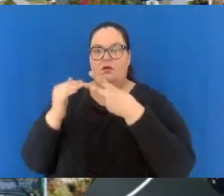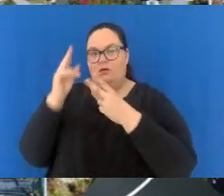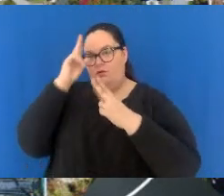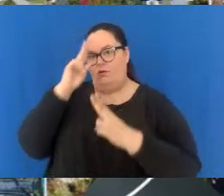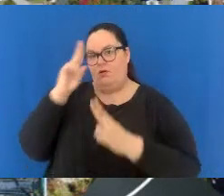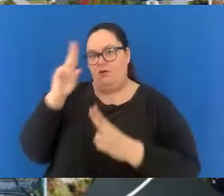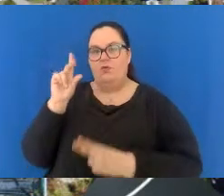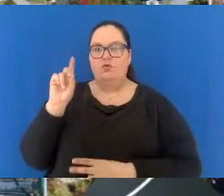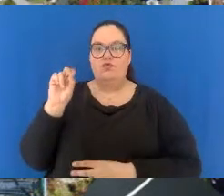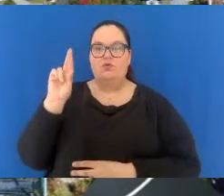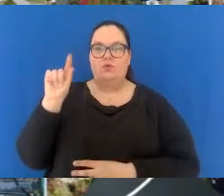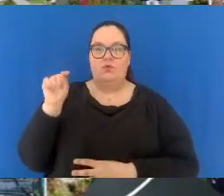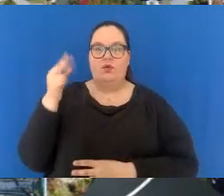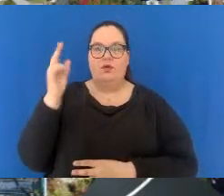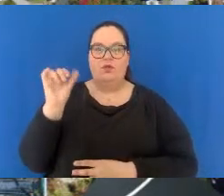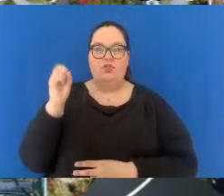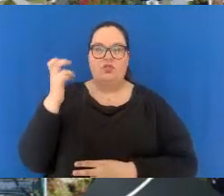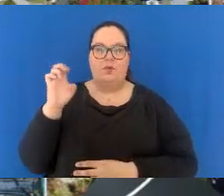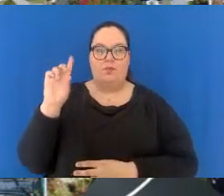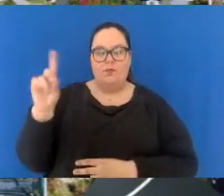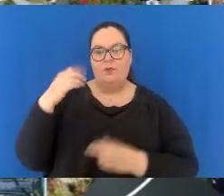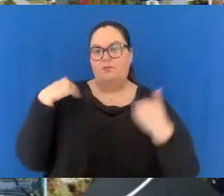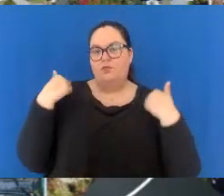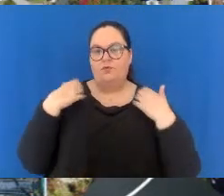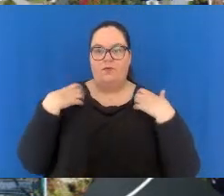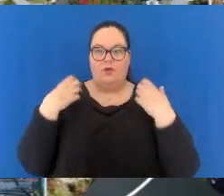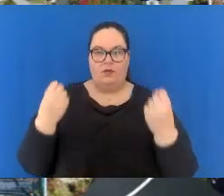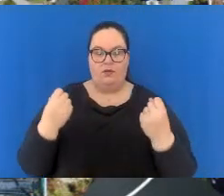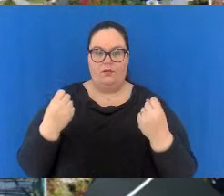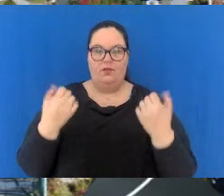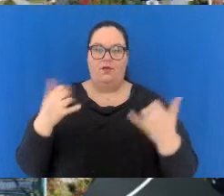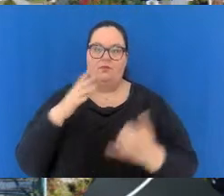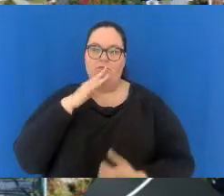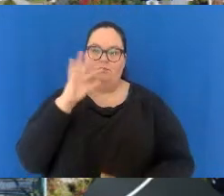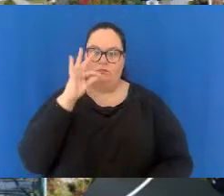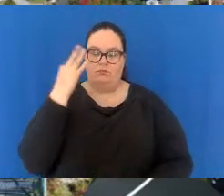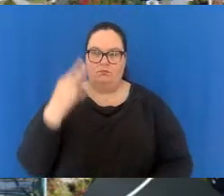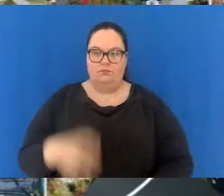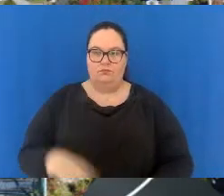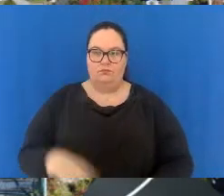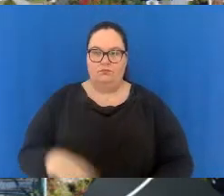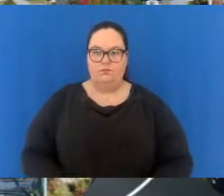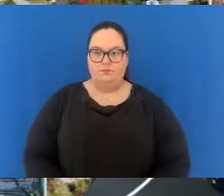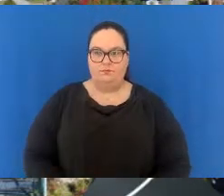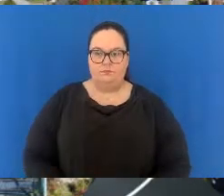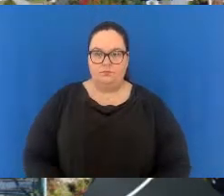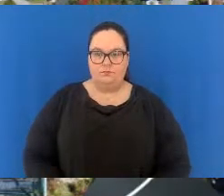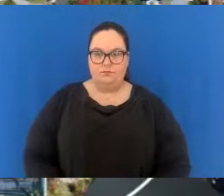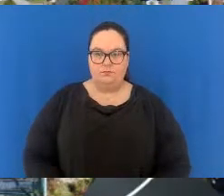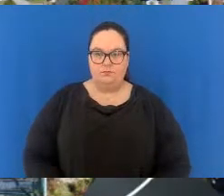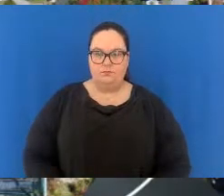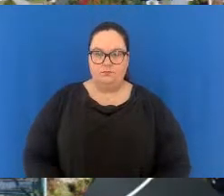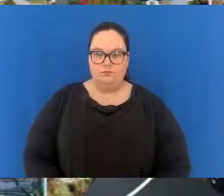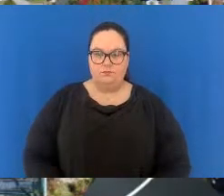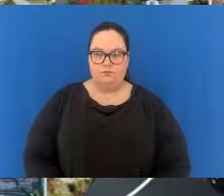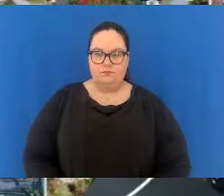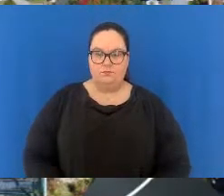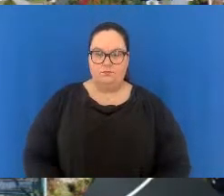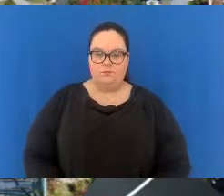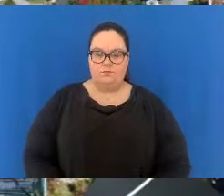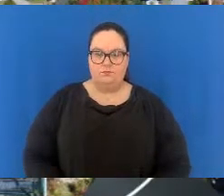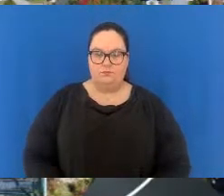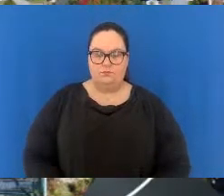Shepherd, Minister of Health. Bon après-midi tout le monde. Good afternoon and welcome to this update